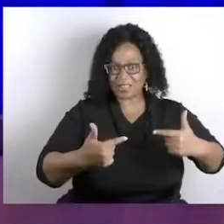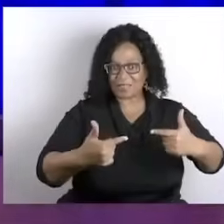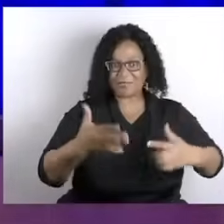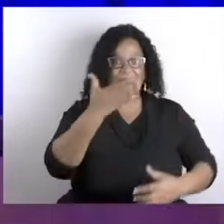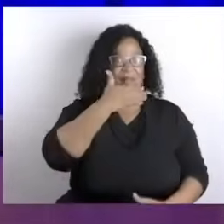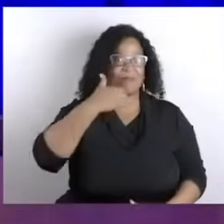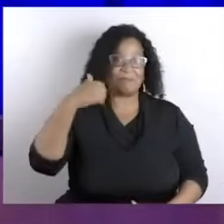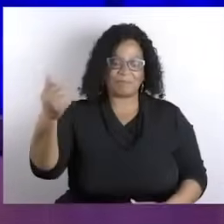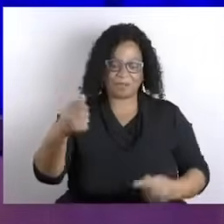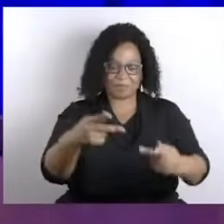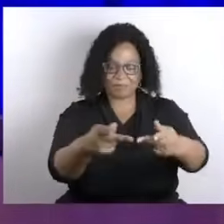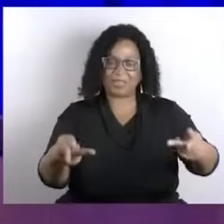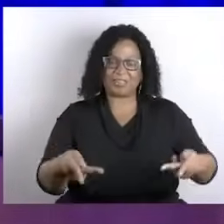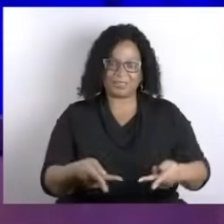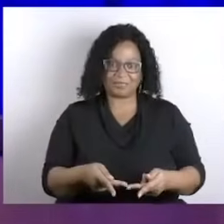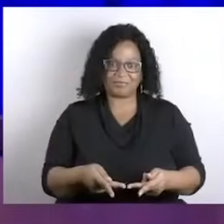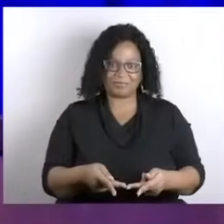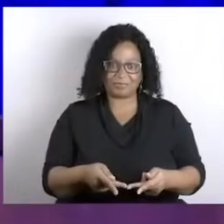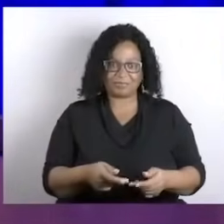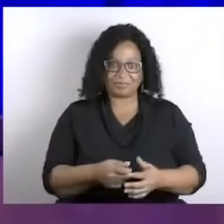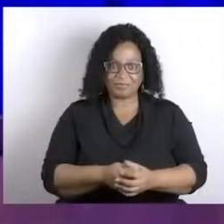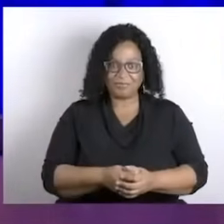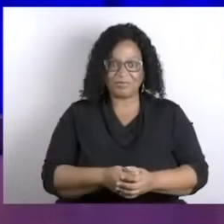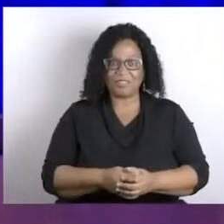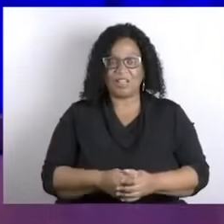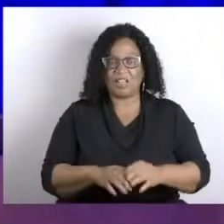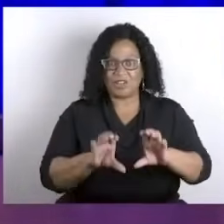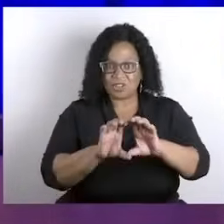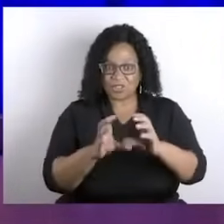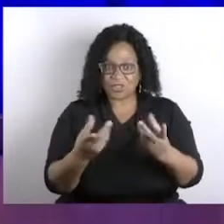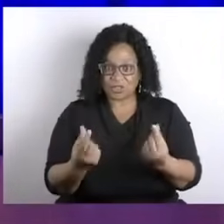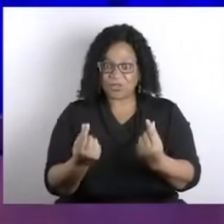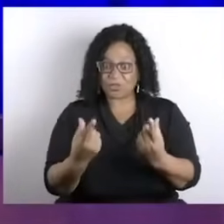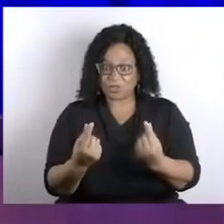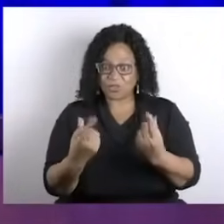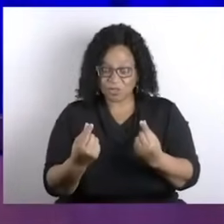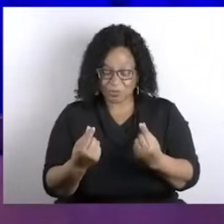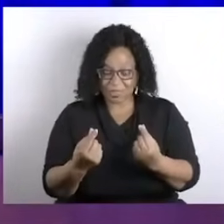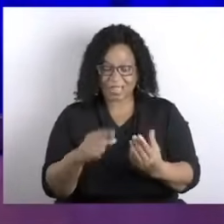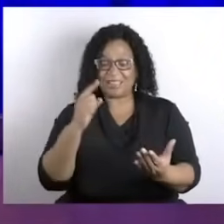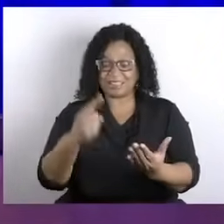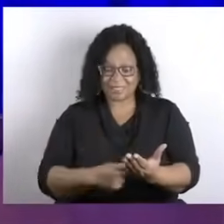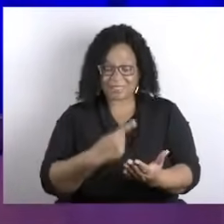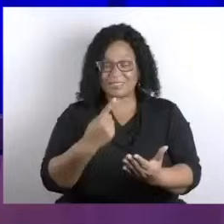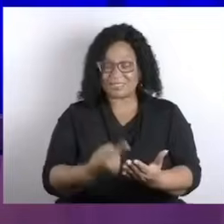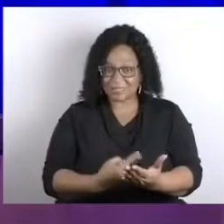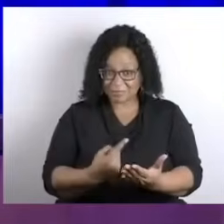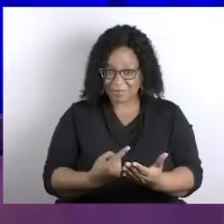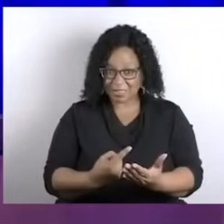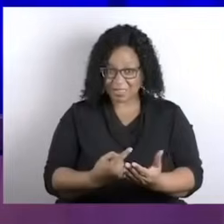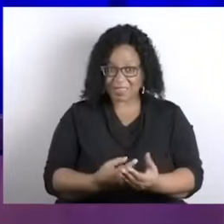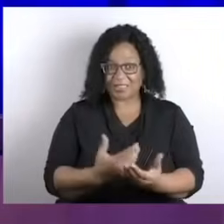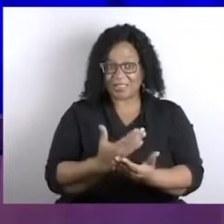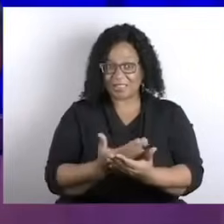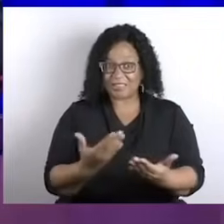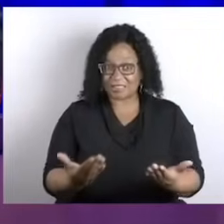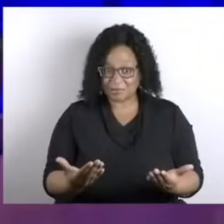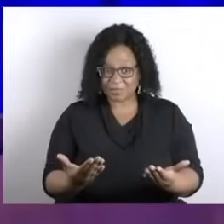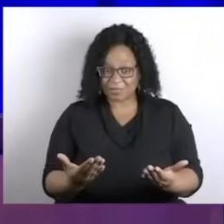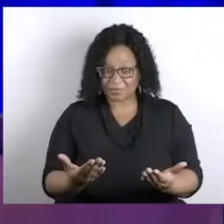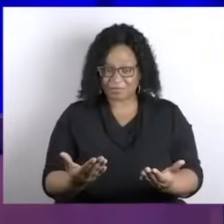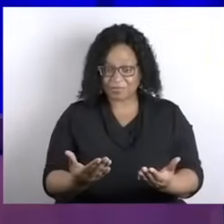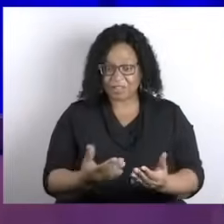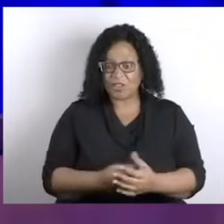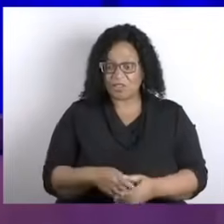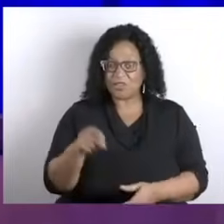better place. Actively engaged in making where you live a better place. You're going to be there for a while. It's an